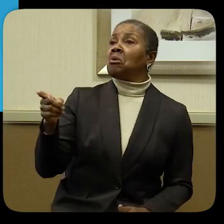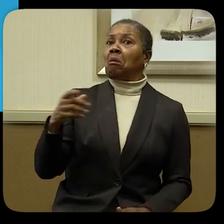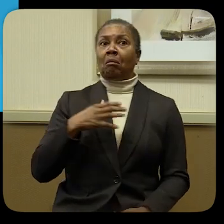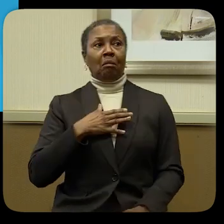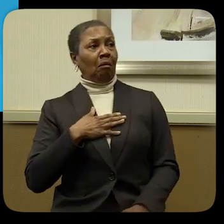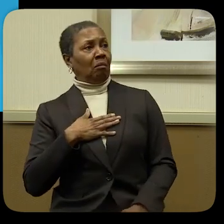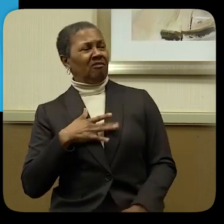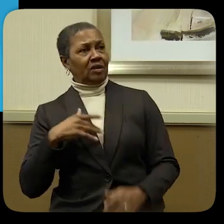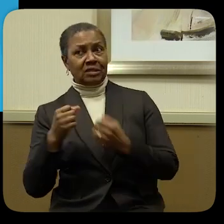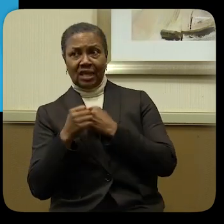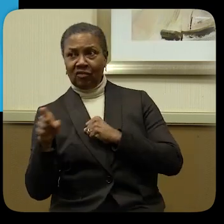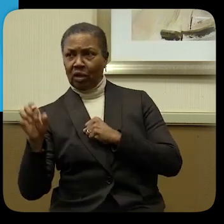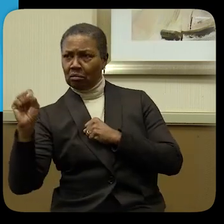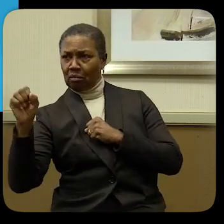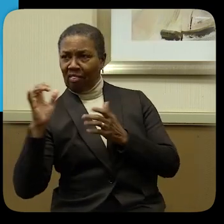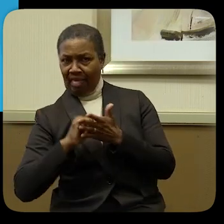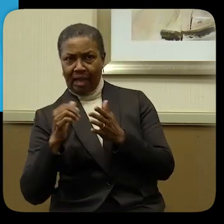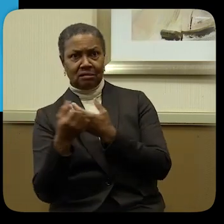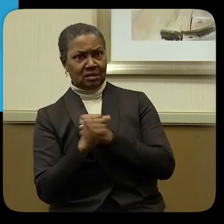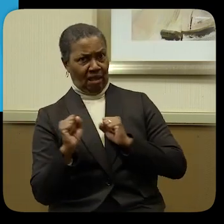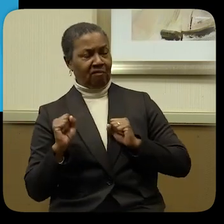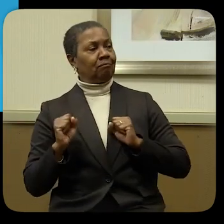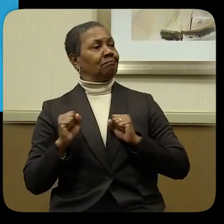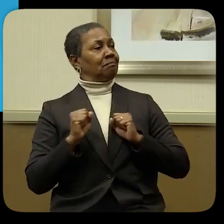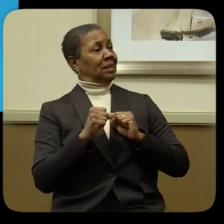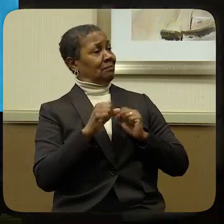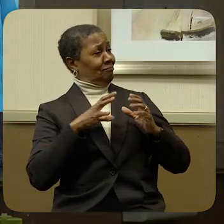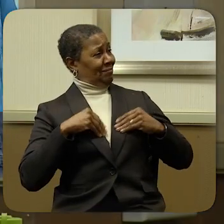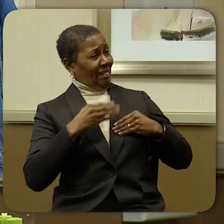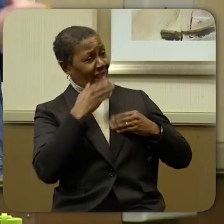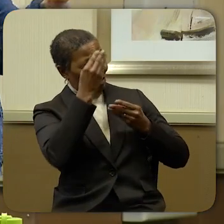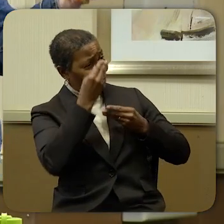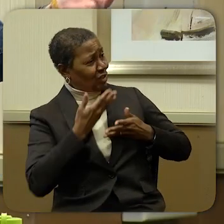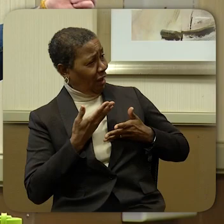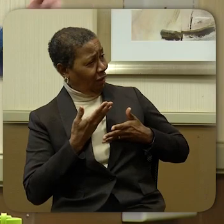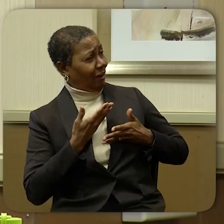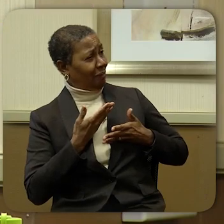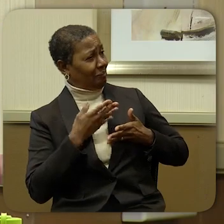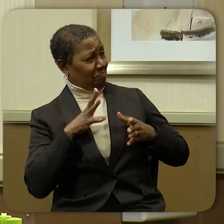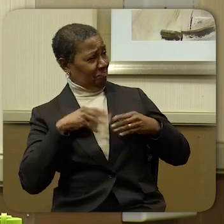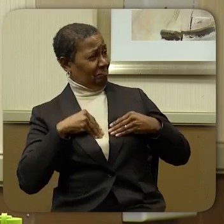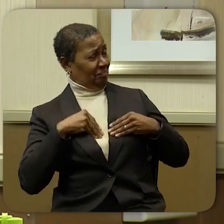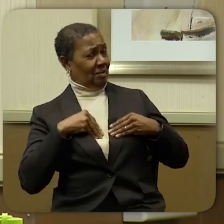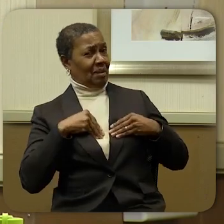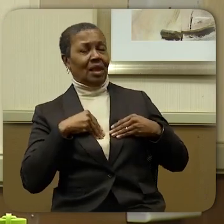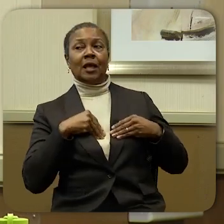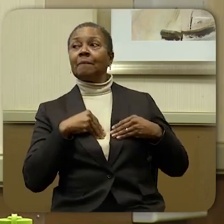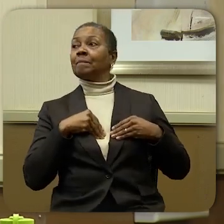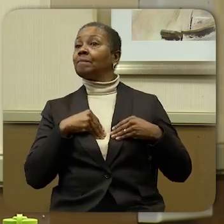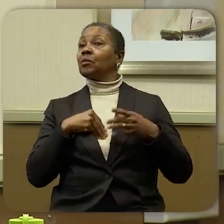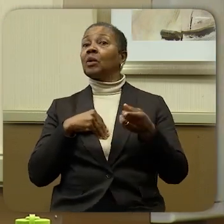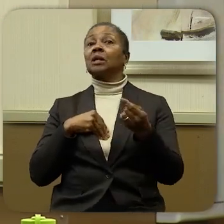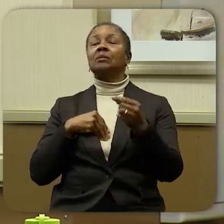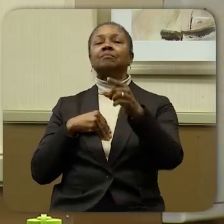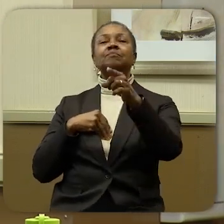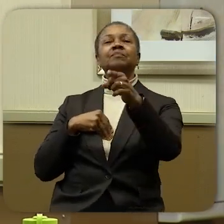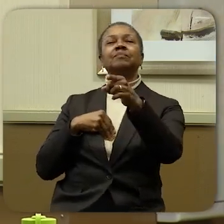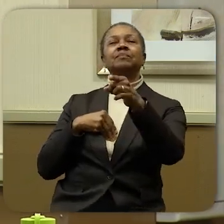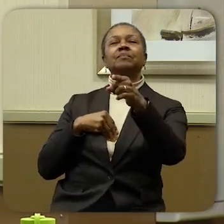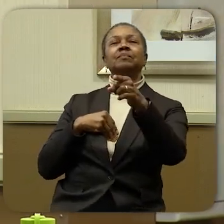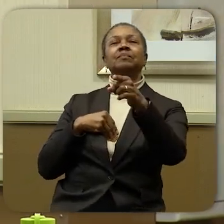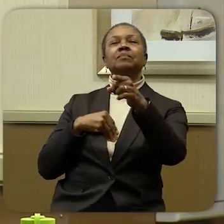that they feel safe with. And so then just say, thanks so much for sharing. What can I do? Go ahead. Where does